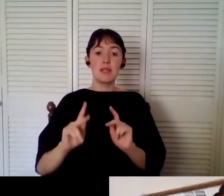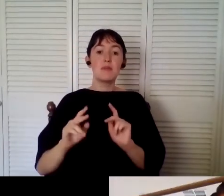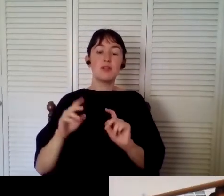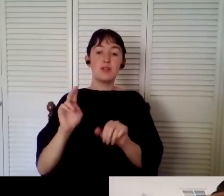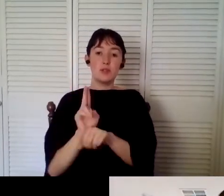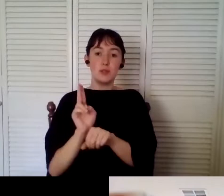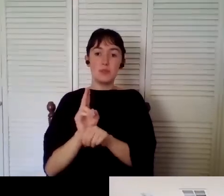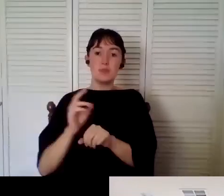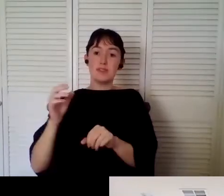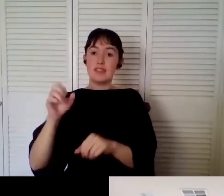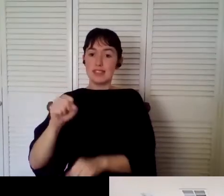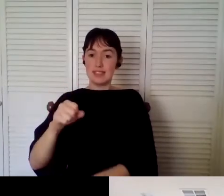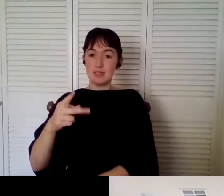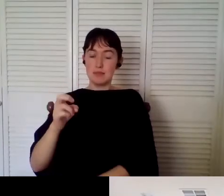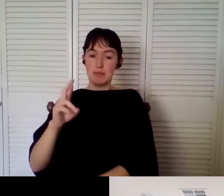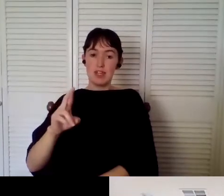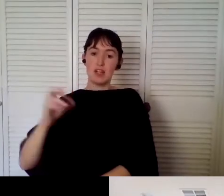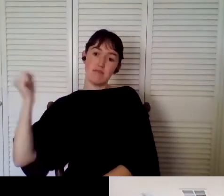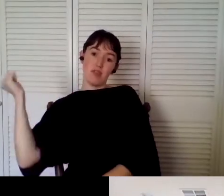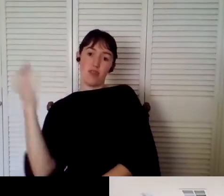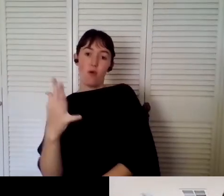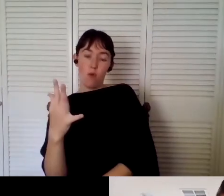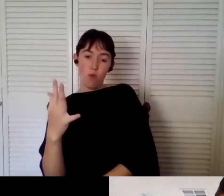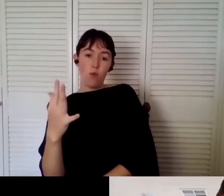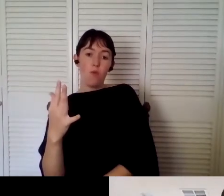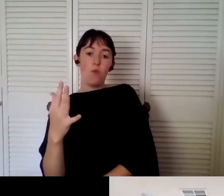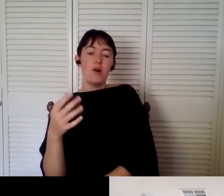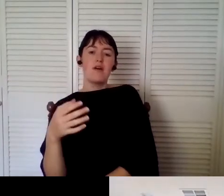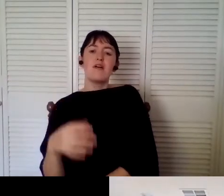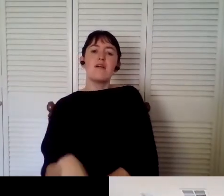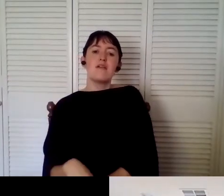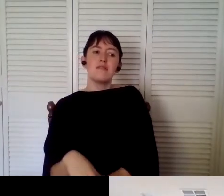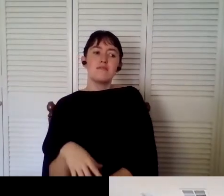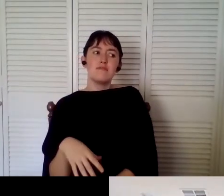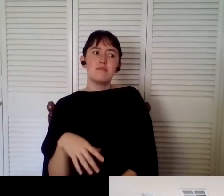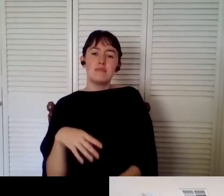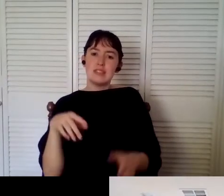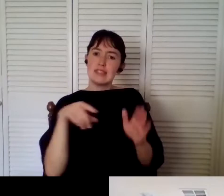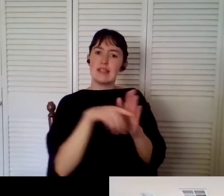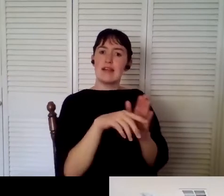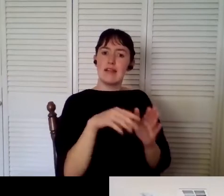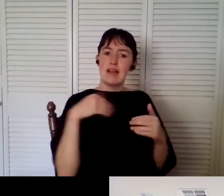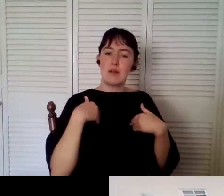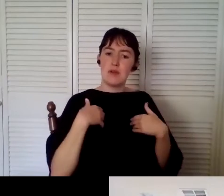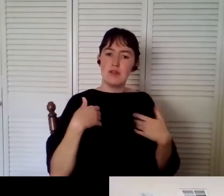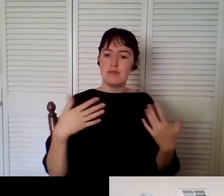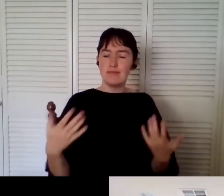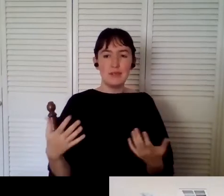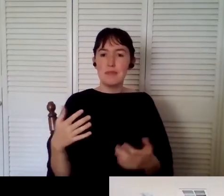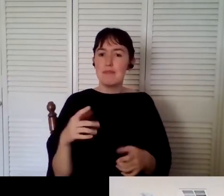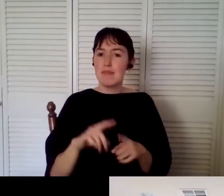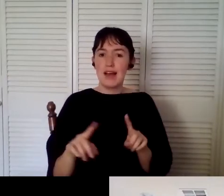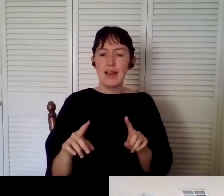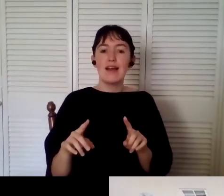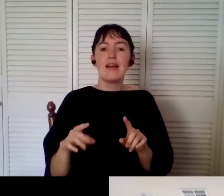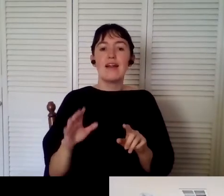and throwing it like this at an animal. There's very little archaeological and experimental